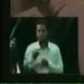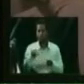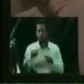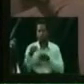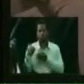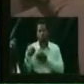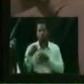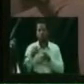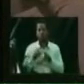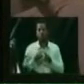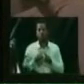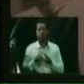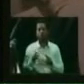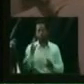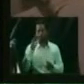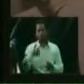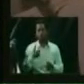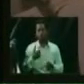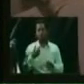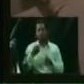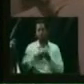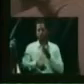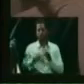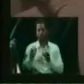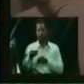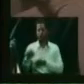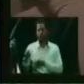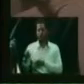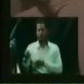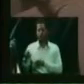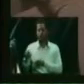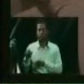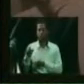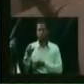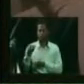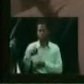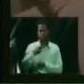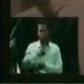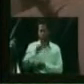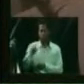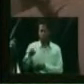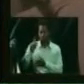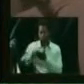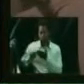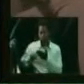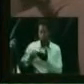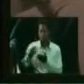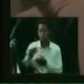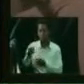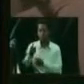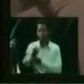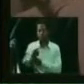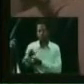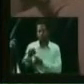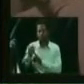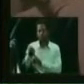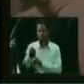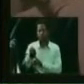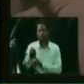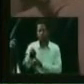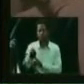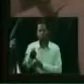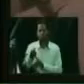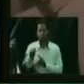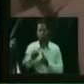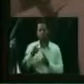Additionally, we have a tax-supported Office of the District Attorney which should be investigating and correcting this situation. According